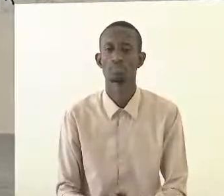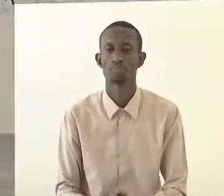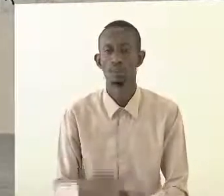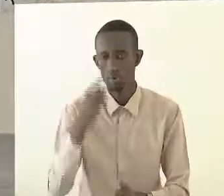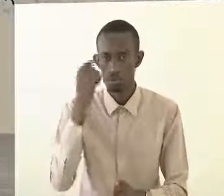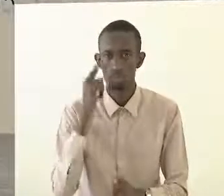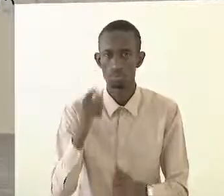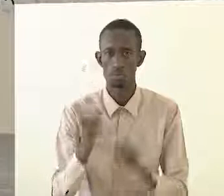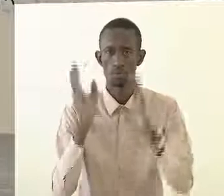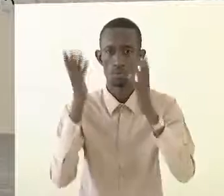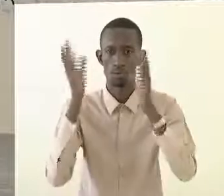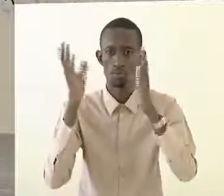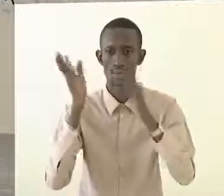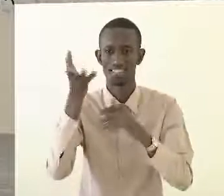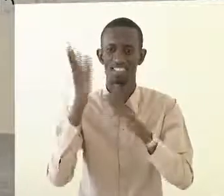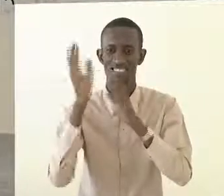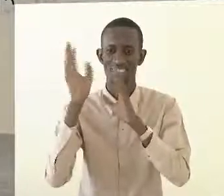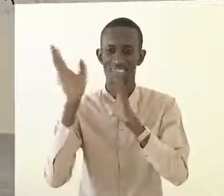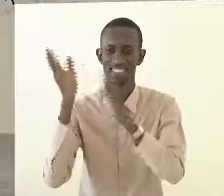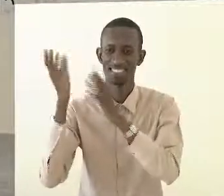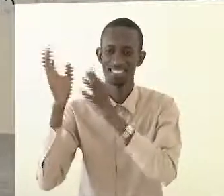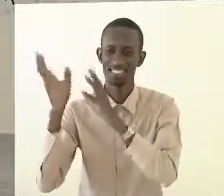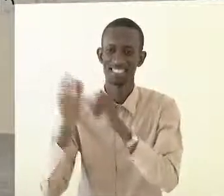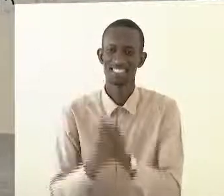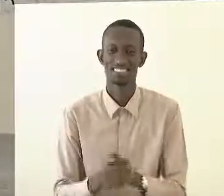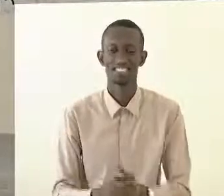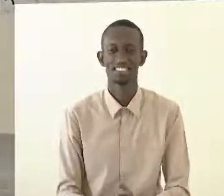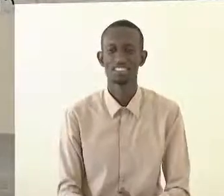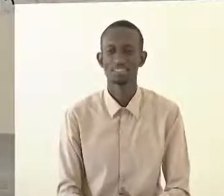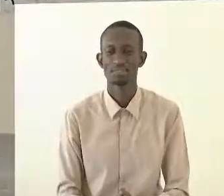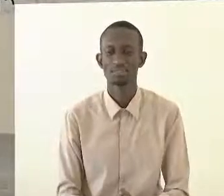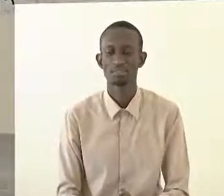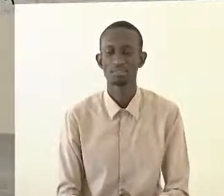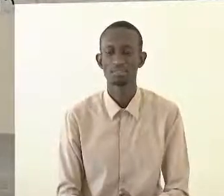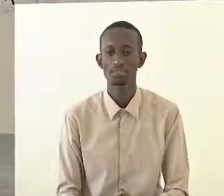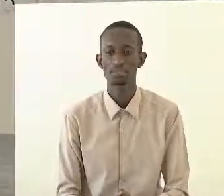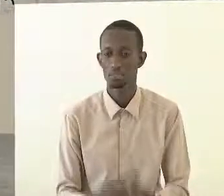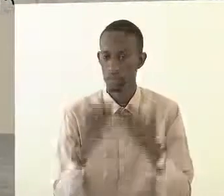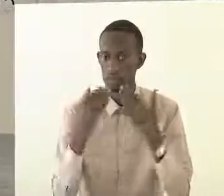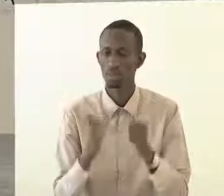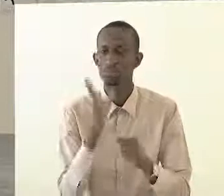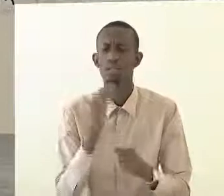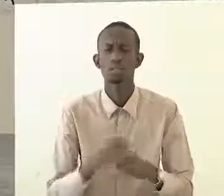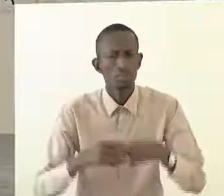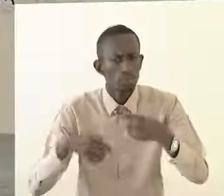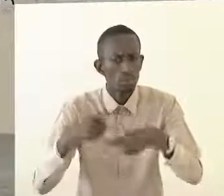job. Thank you very much. Now, let us continue.